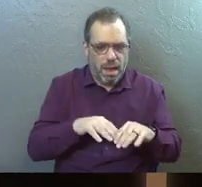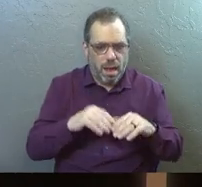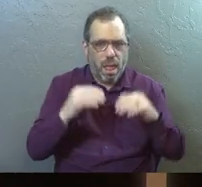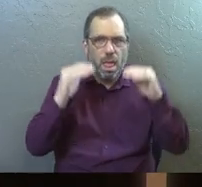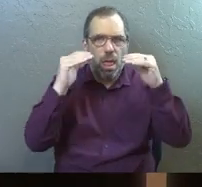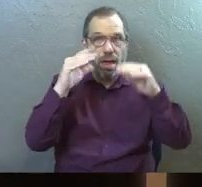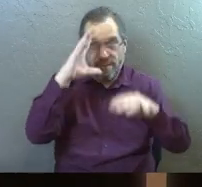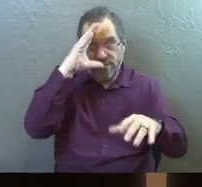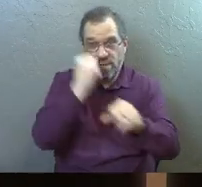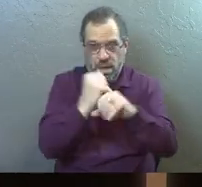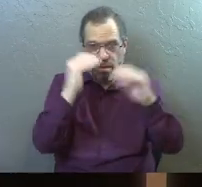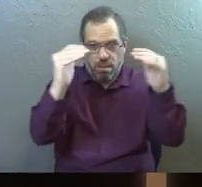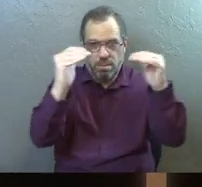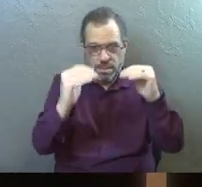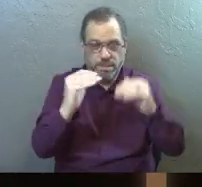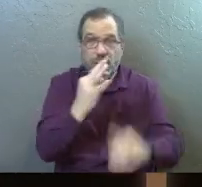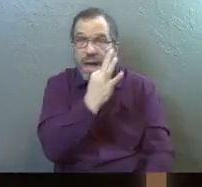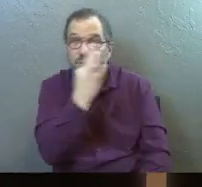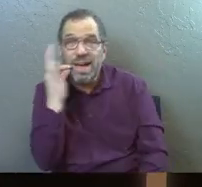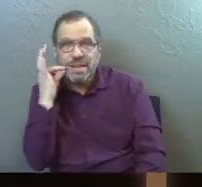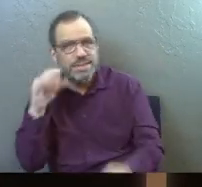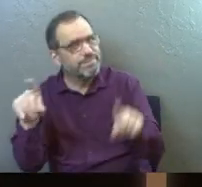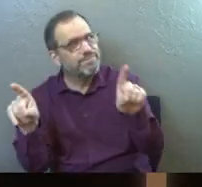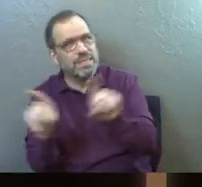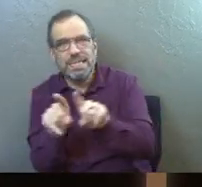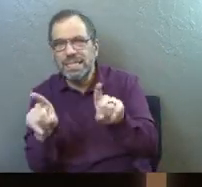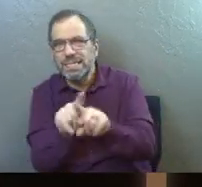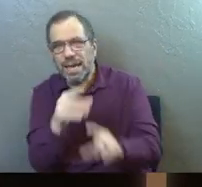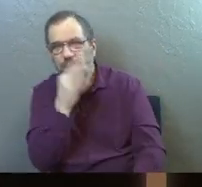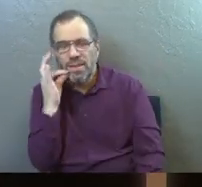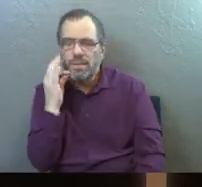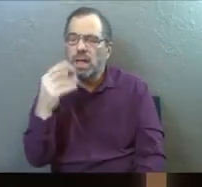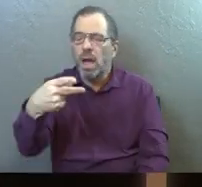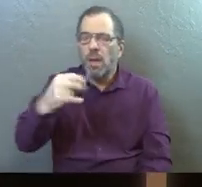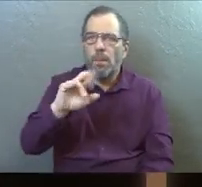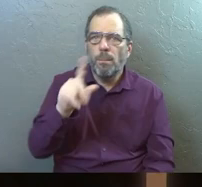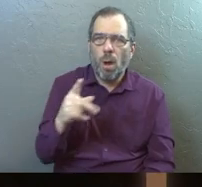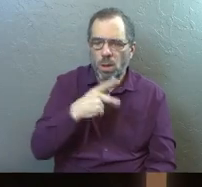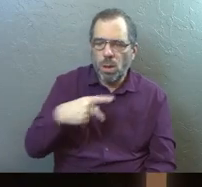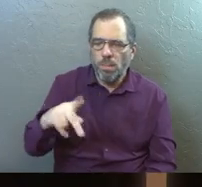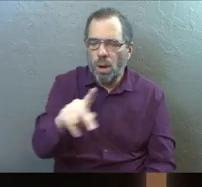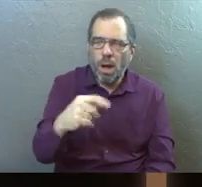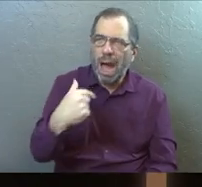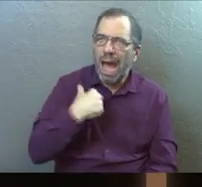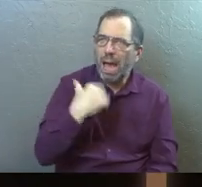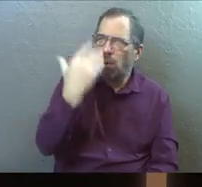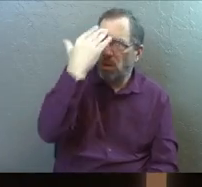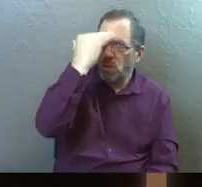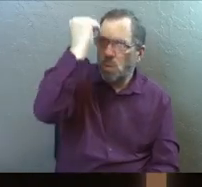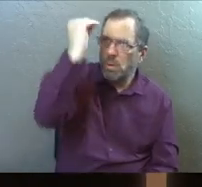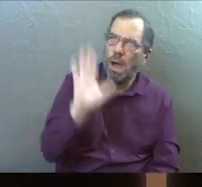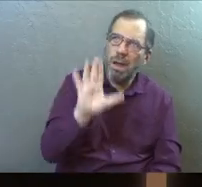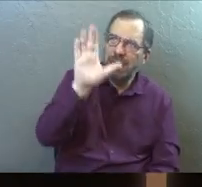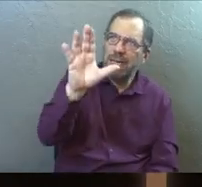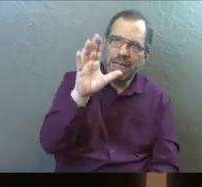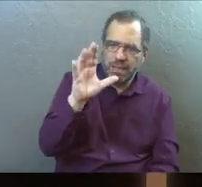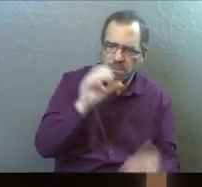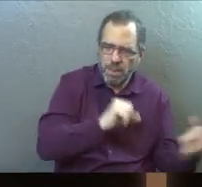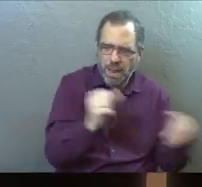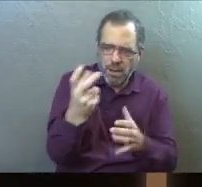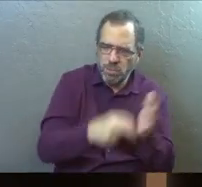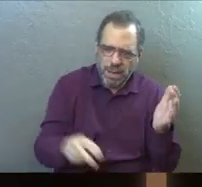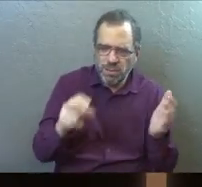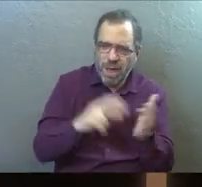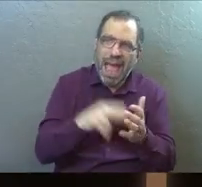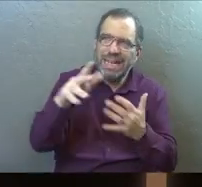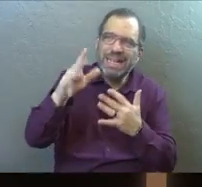faith. Fasting is the same way. Paul says, I want to know God and the power of his resurrection and the fellowship